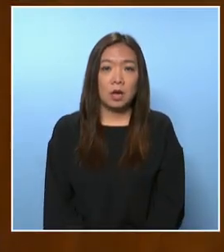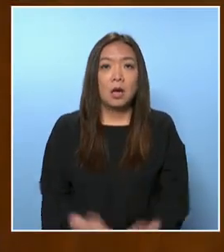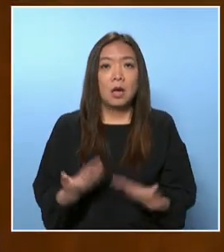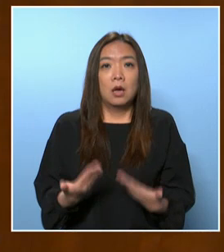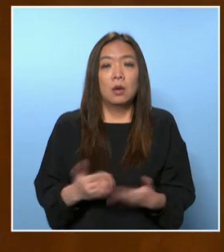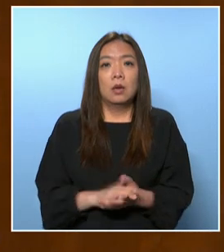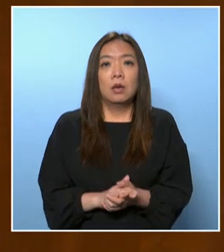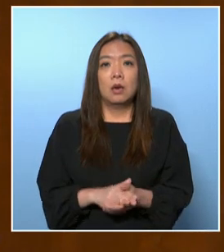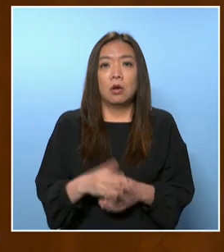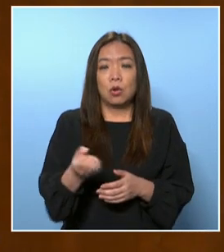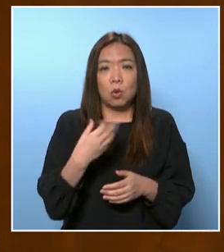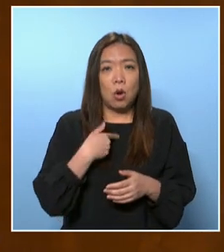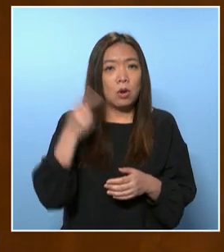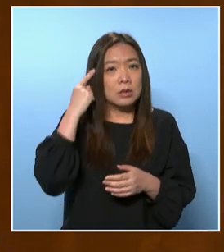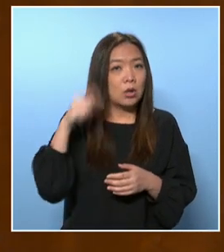hit 65.